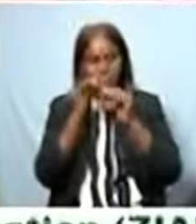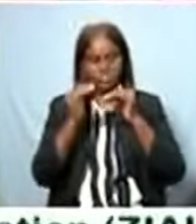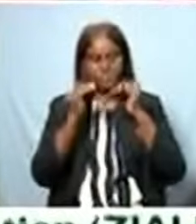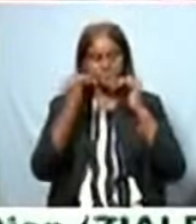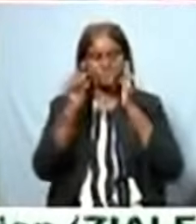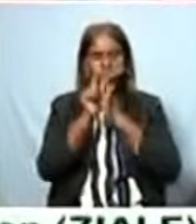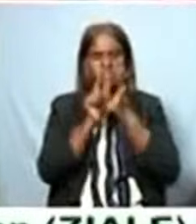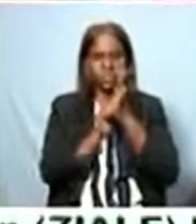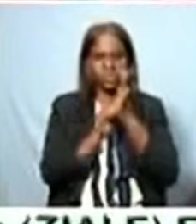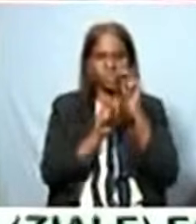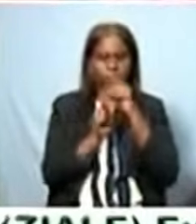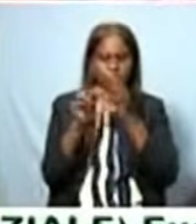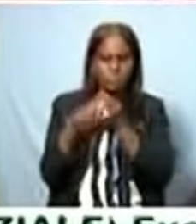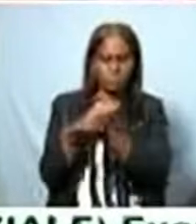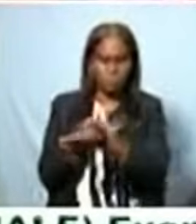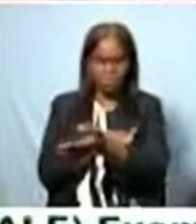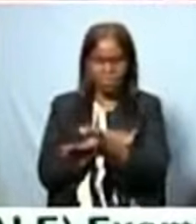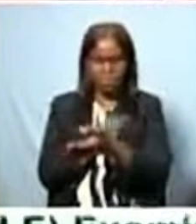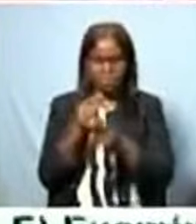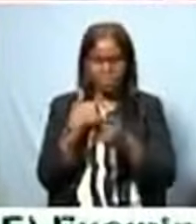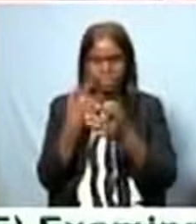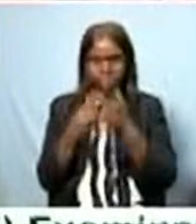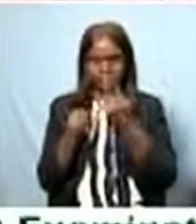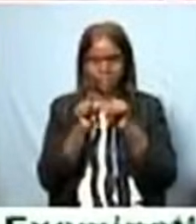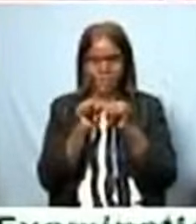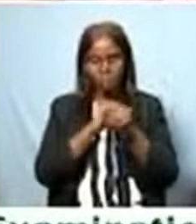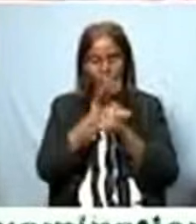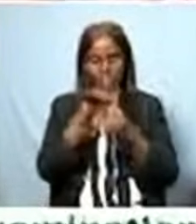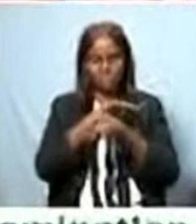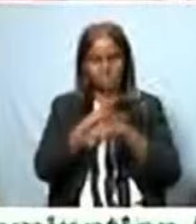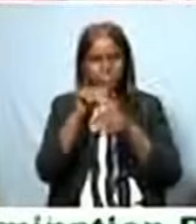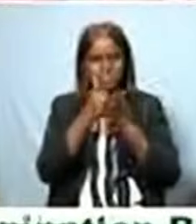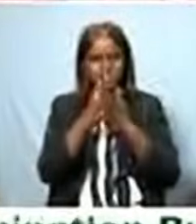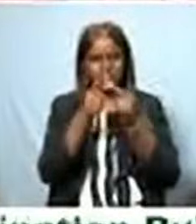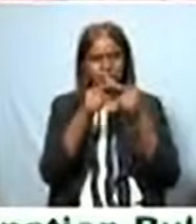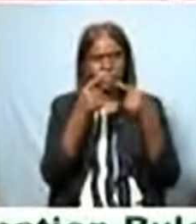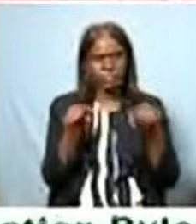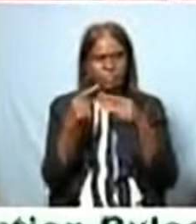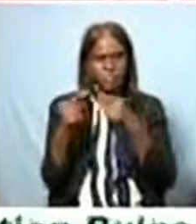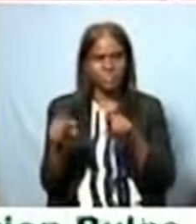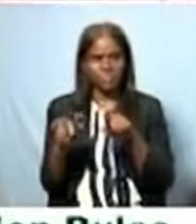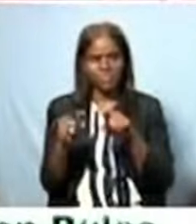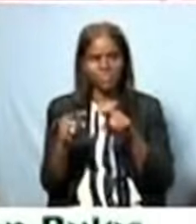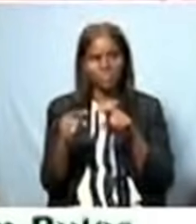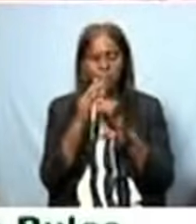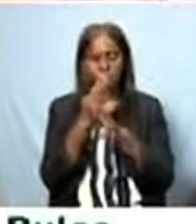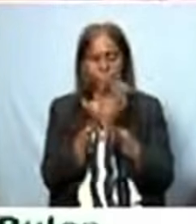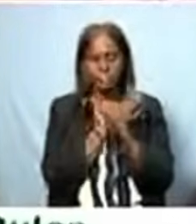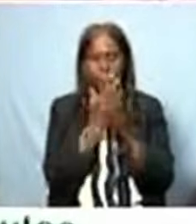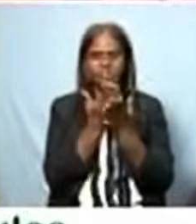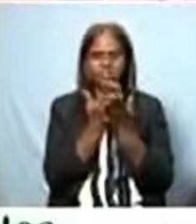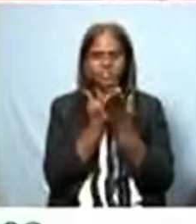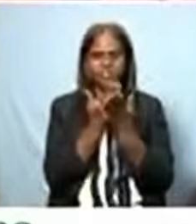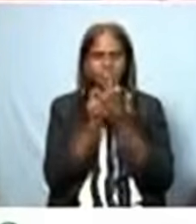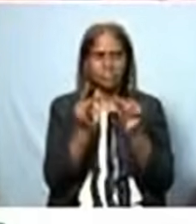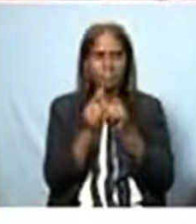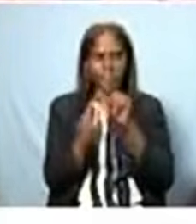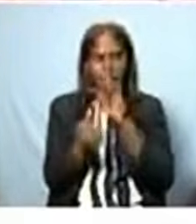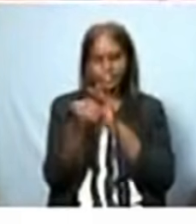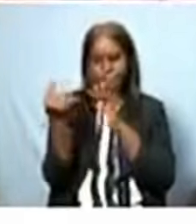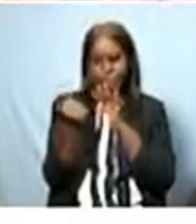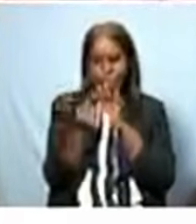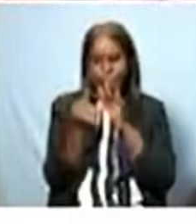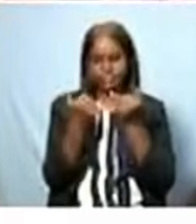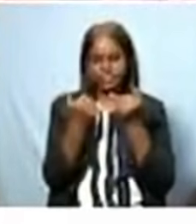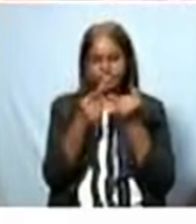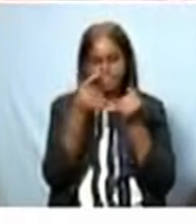Legal Education exam rules has been overtaken by events before this motion ever came.